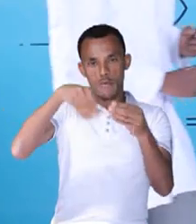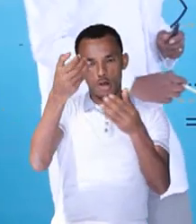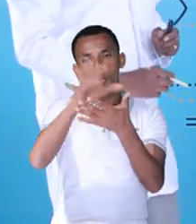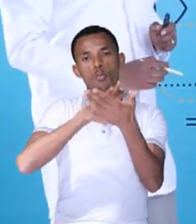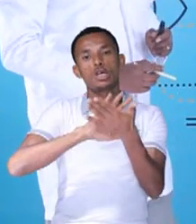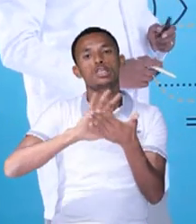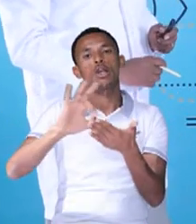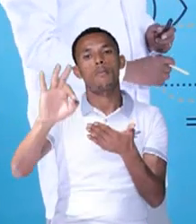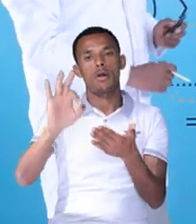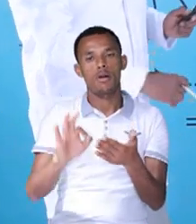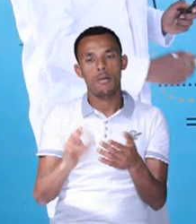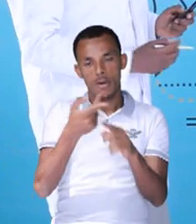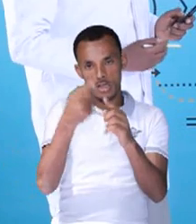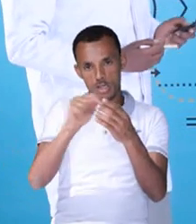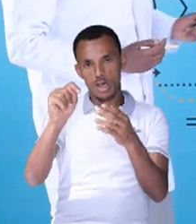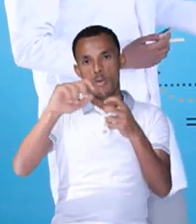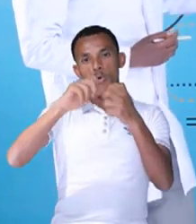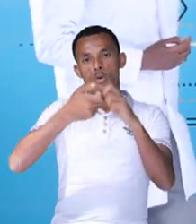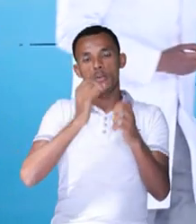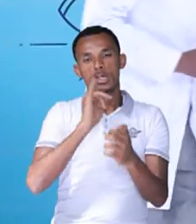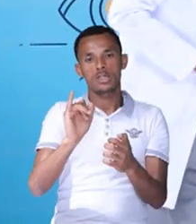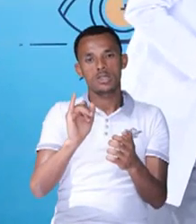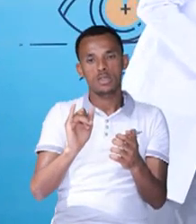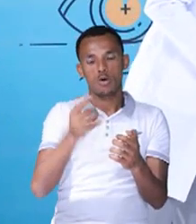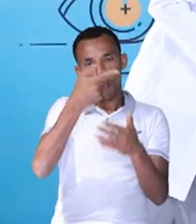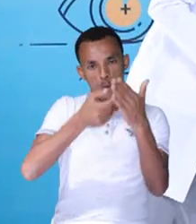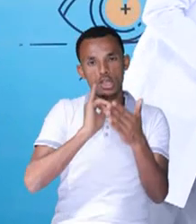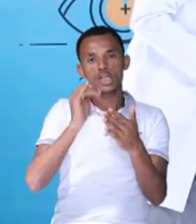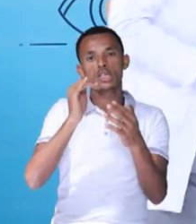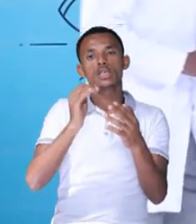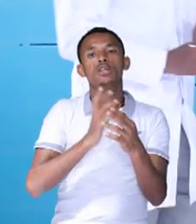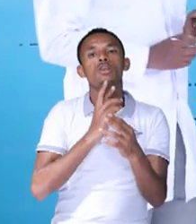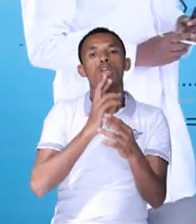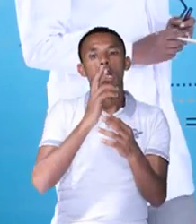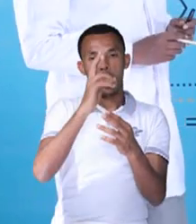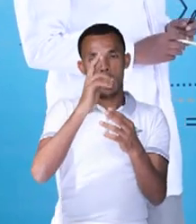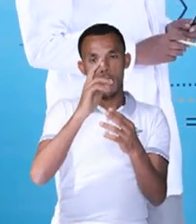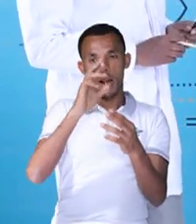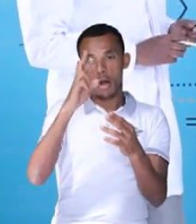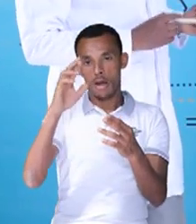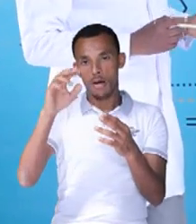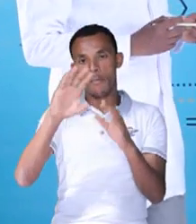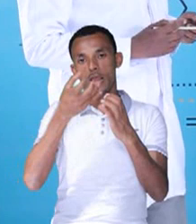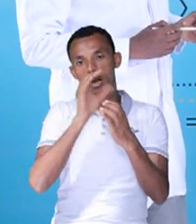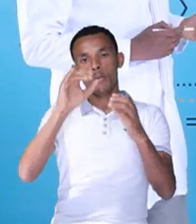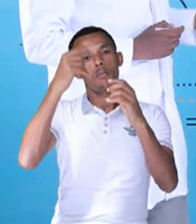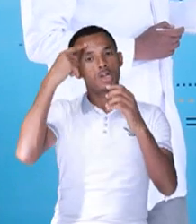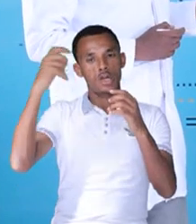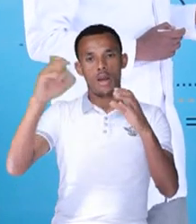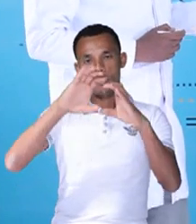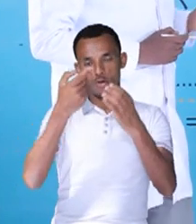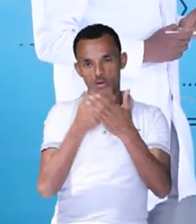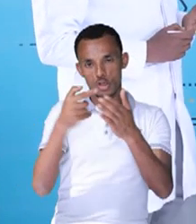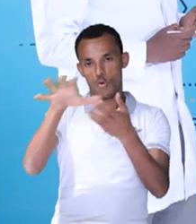complex number. But the problem is that what is the real part and the imaginary part of this